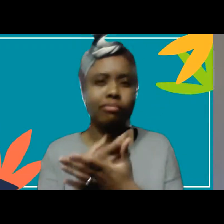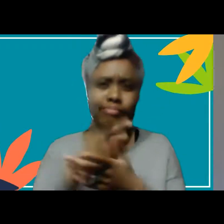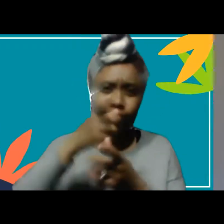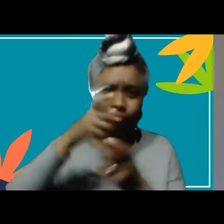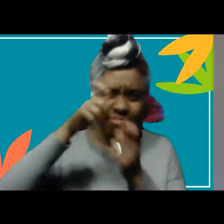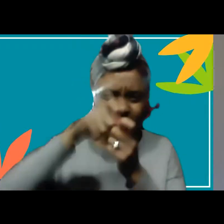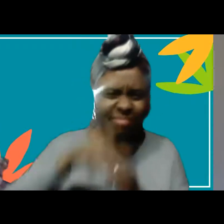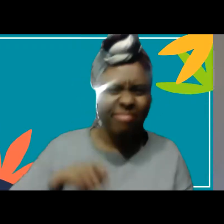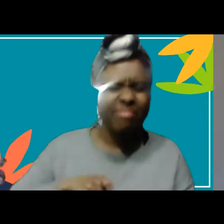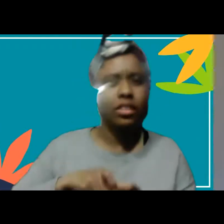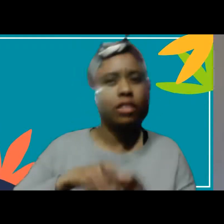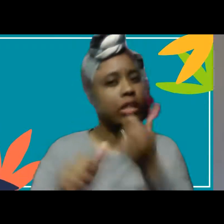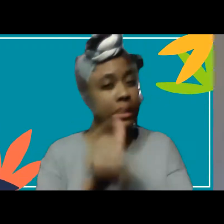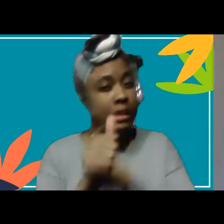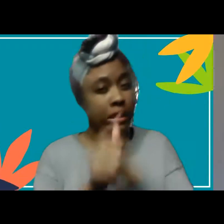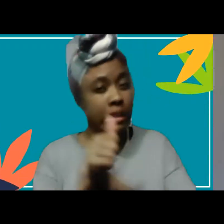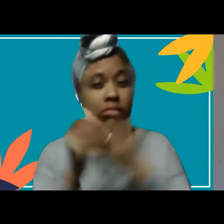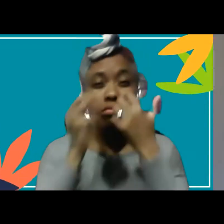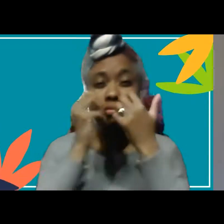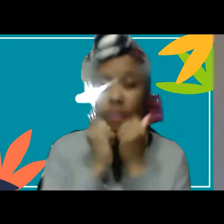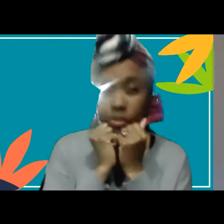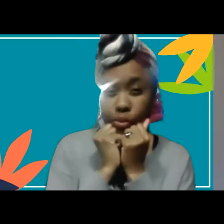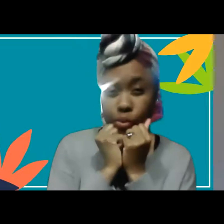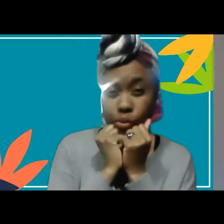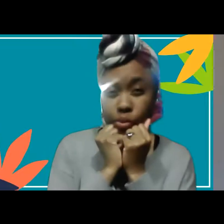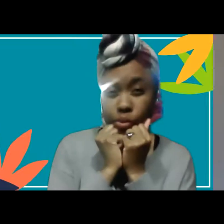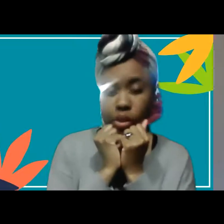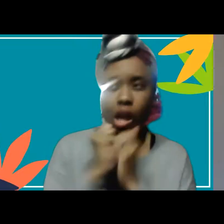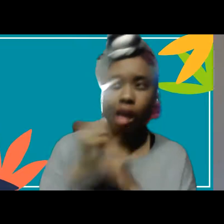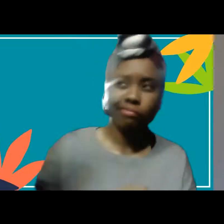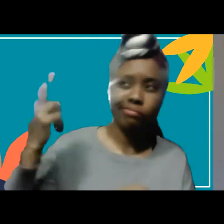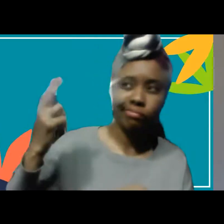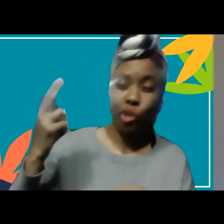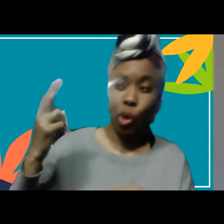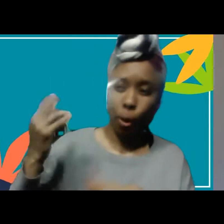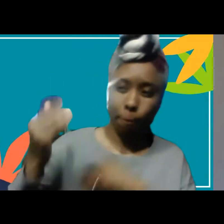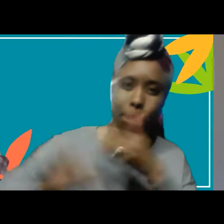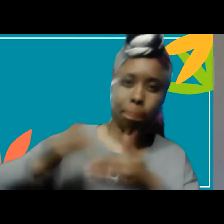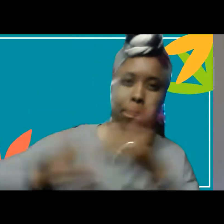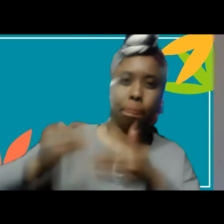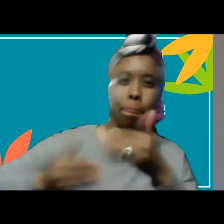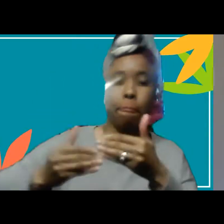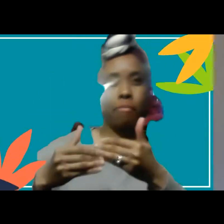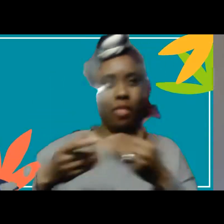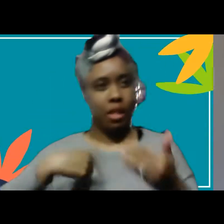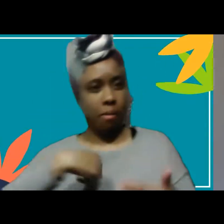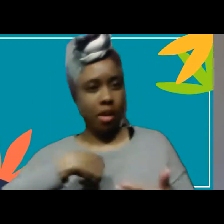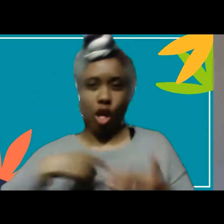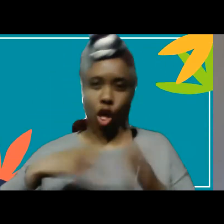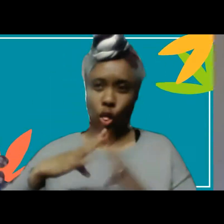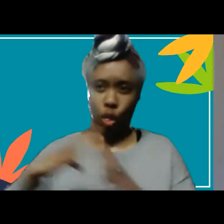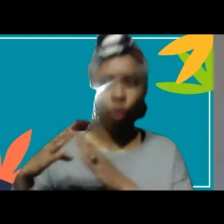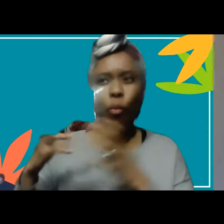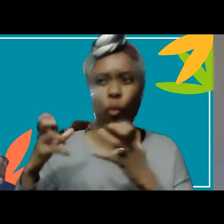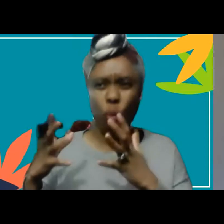of values that came about through a historical process that we and the community were intent on undoing in